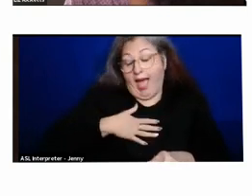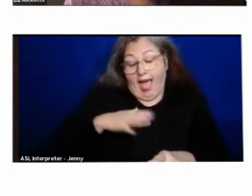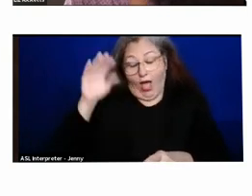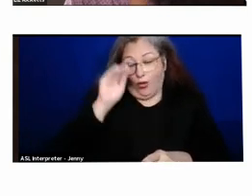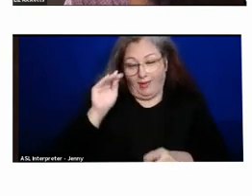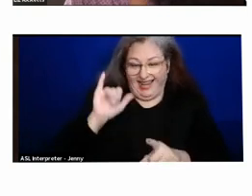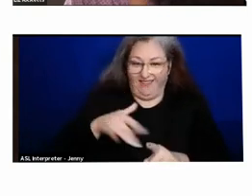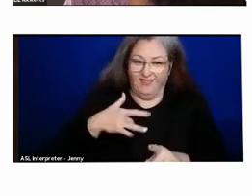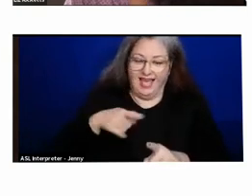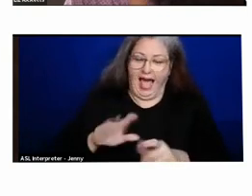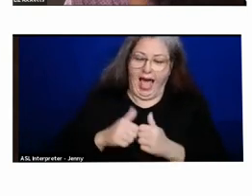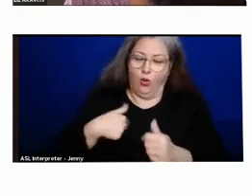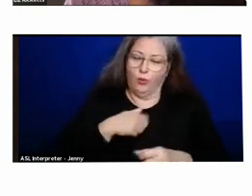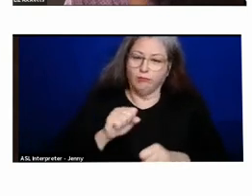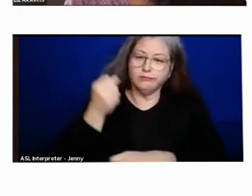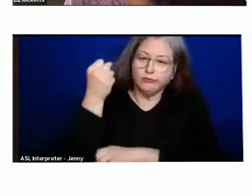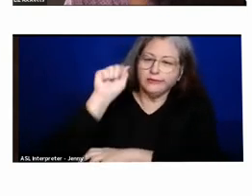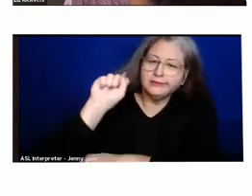of resistance,